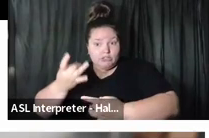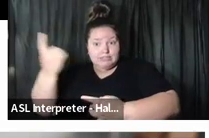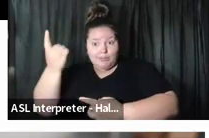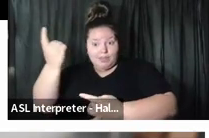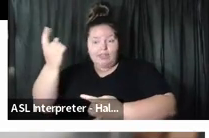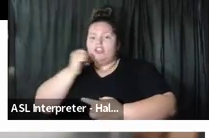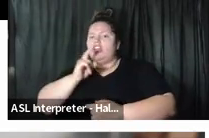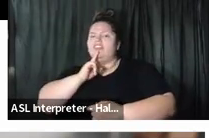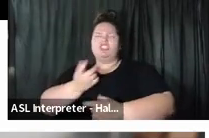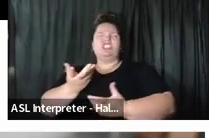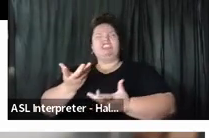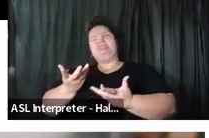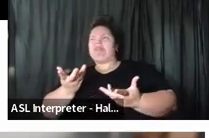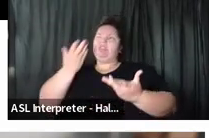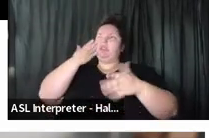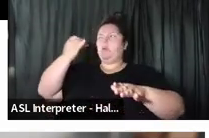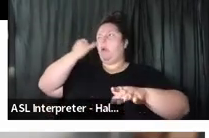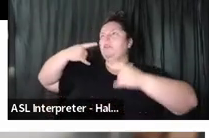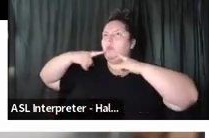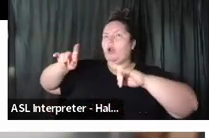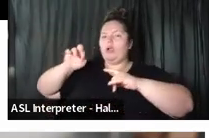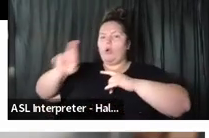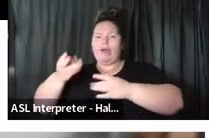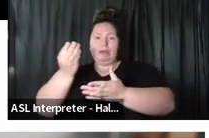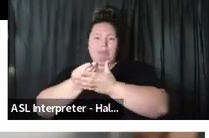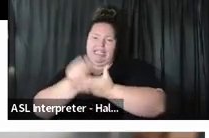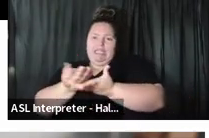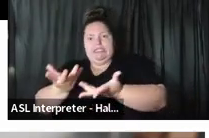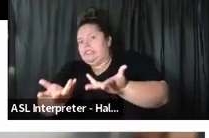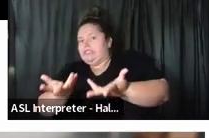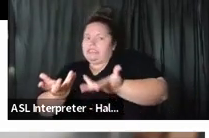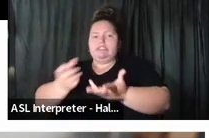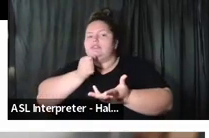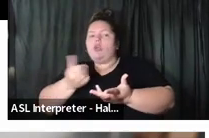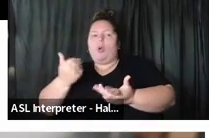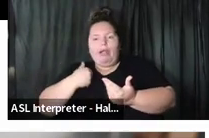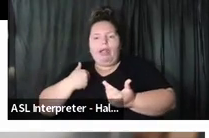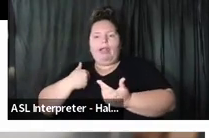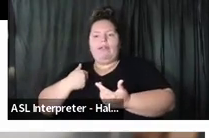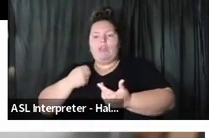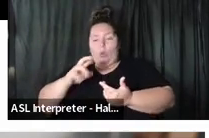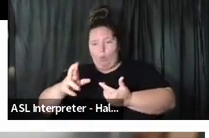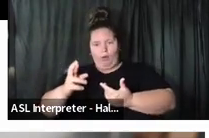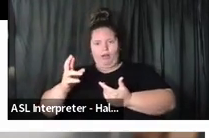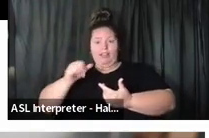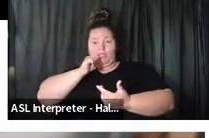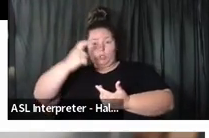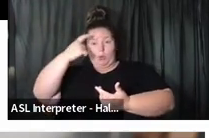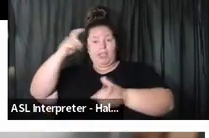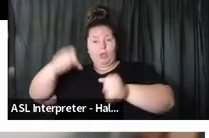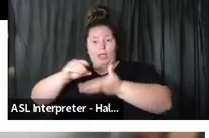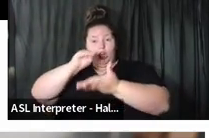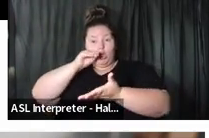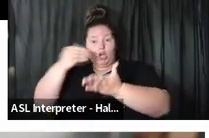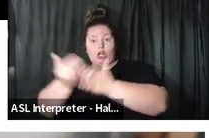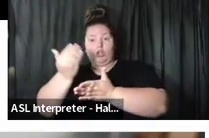not sure if it'll work, or you're worried about funding, or if you don't have the capacity to learn a new device, that's when we can help, because